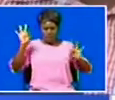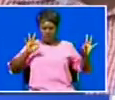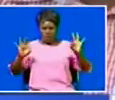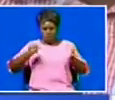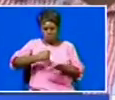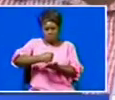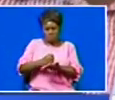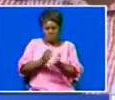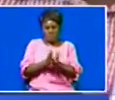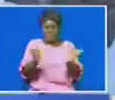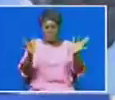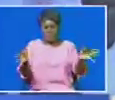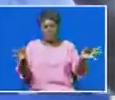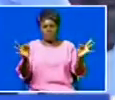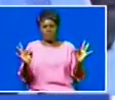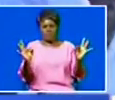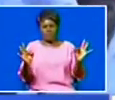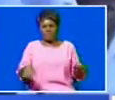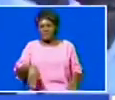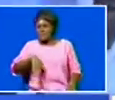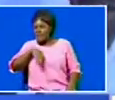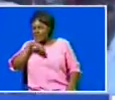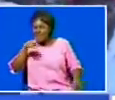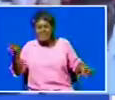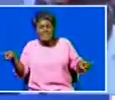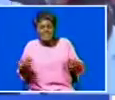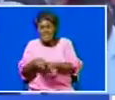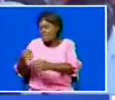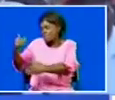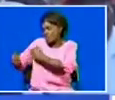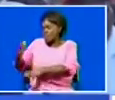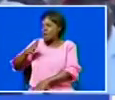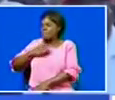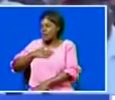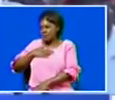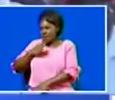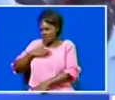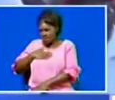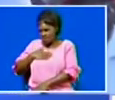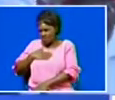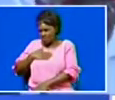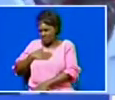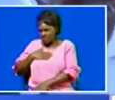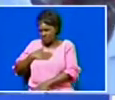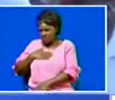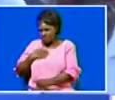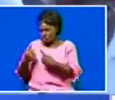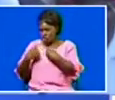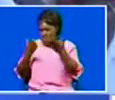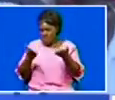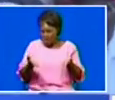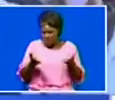state and public officers. Honorable Raila Amolo Odinga is my neighbor in Kisumu. Leo vile tunaongea